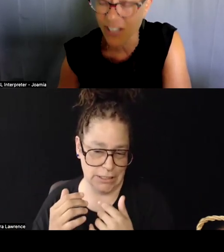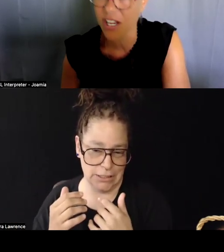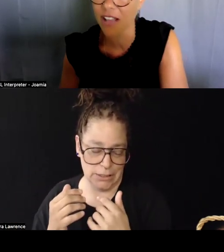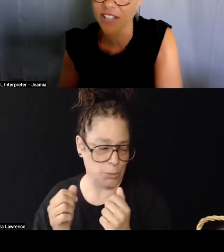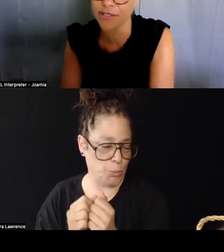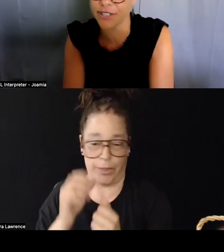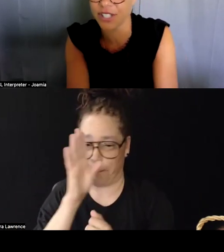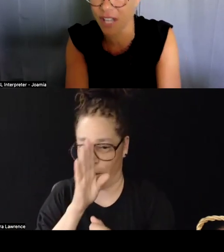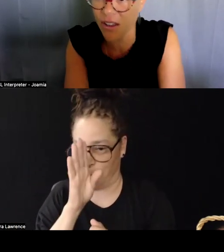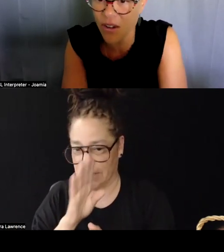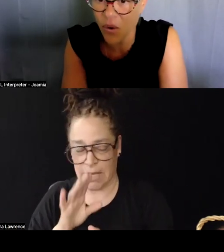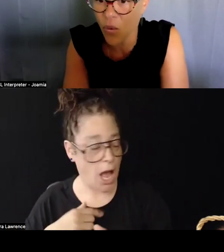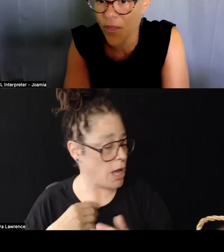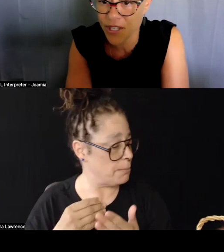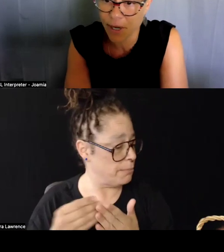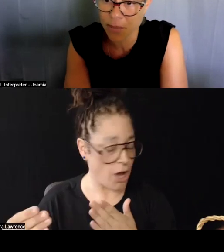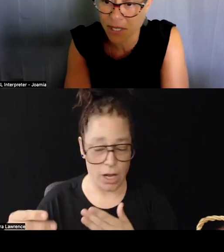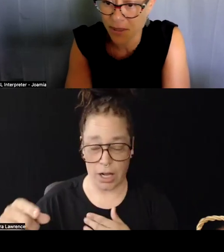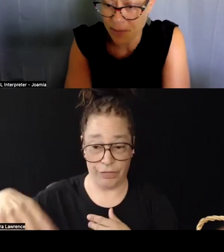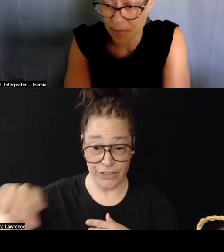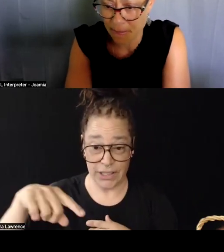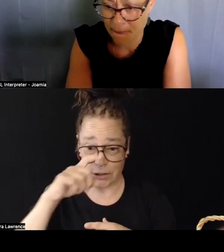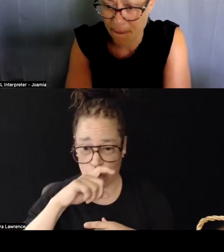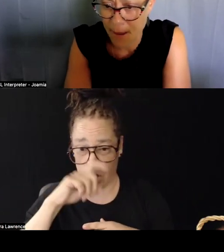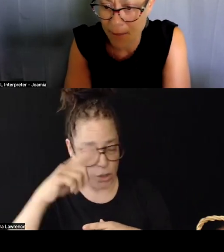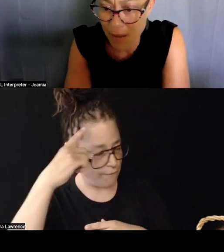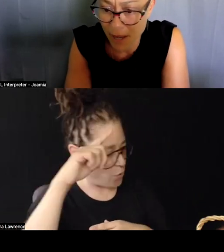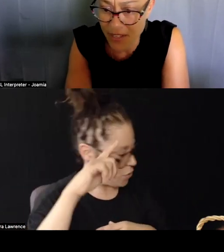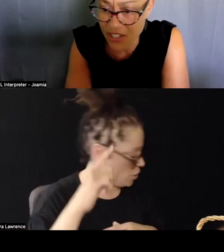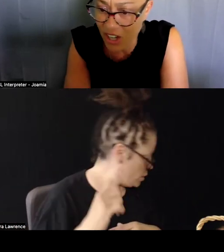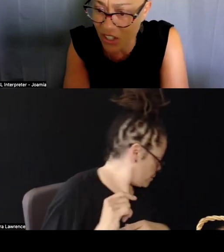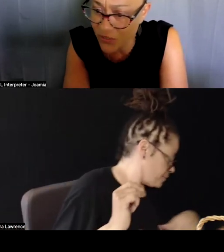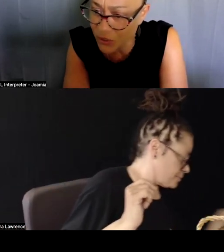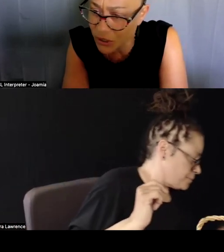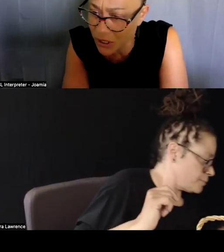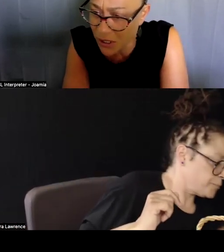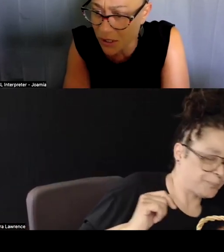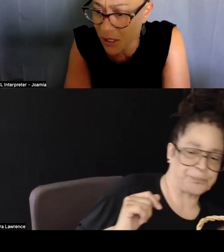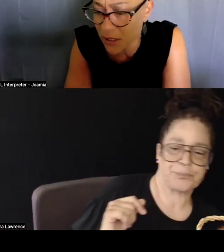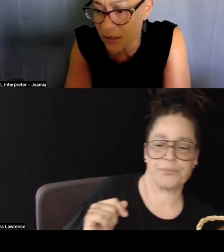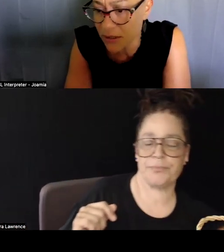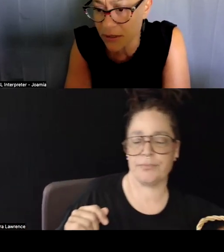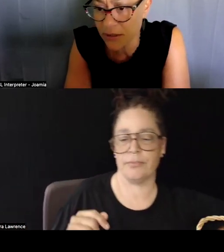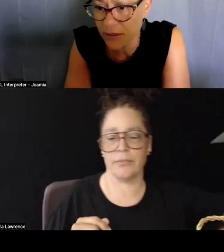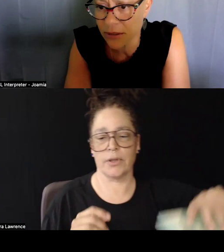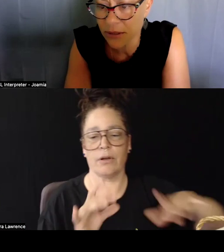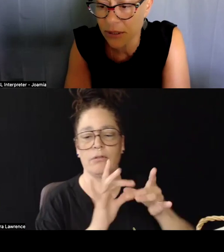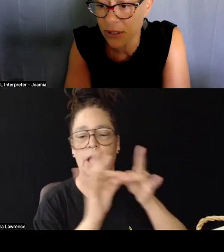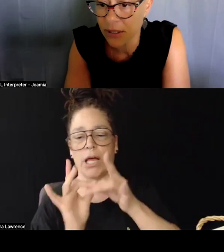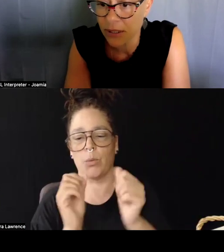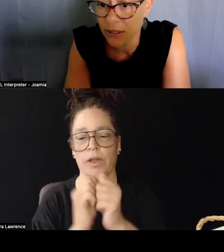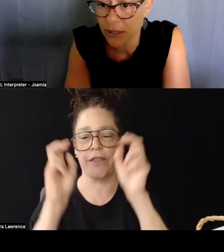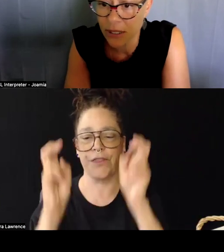There's actually a lot of diversity with these Barbies. I bought these dolls for